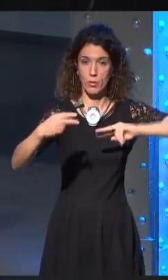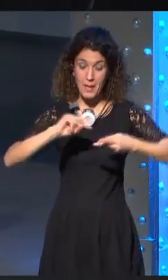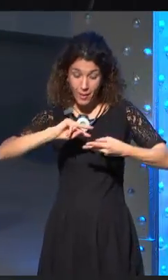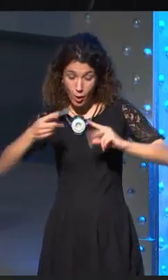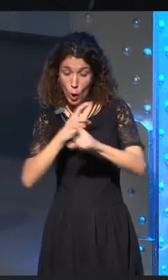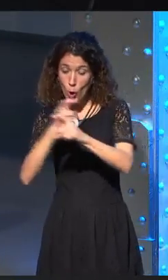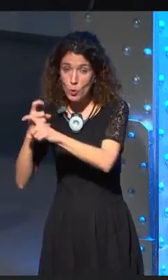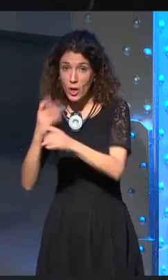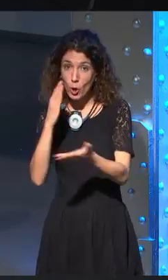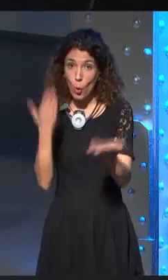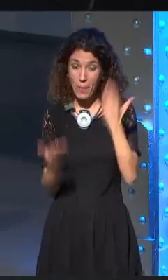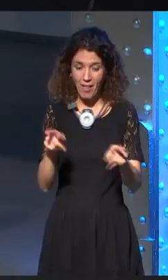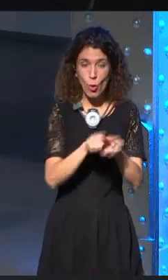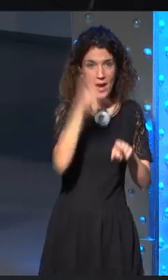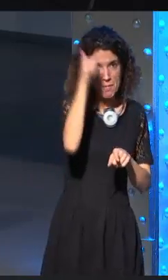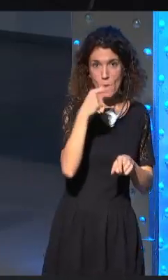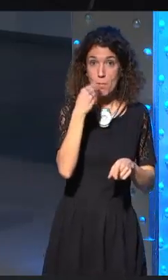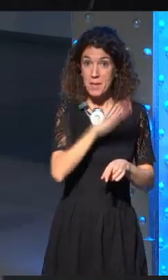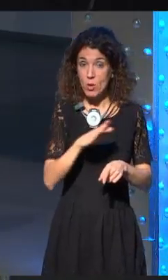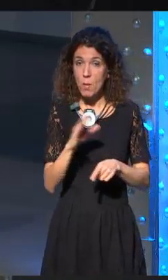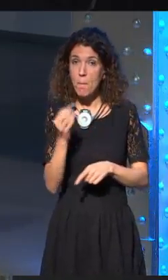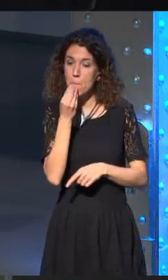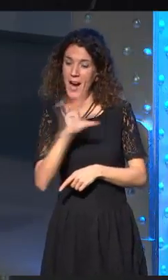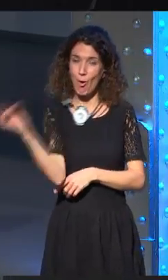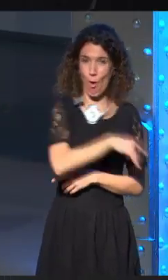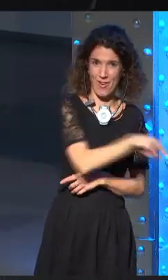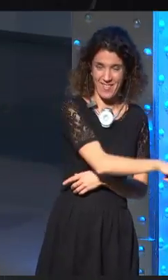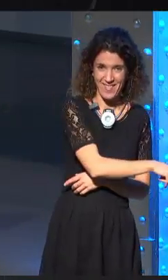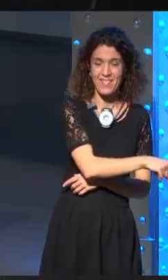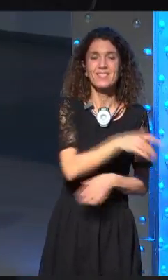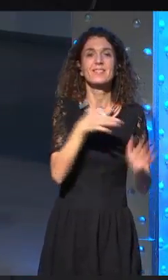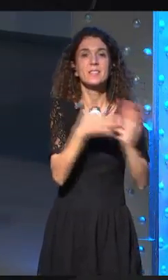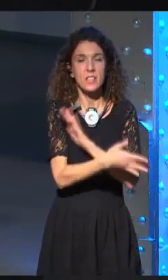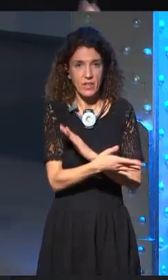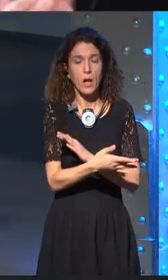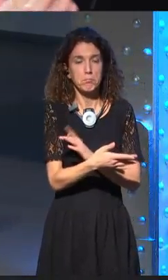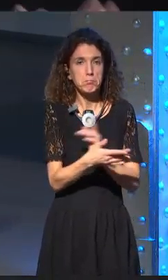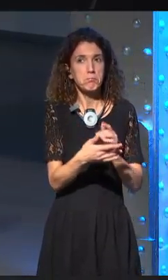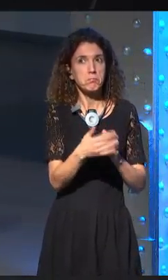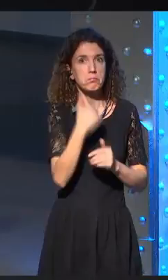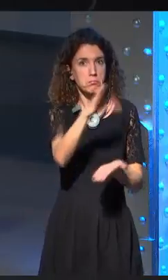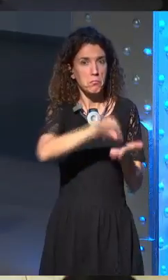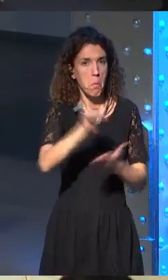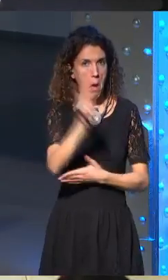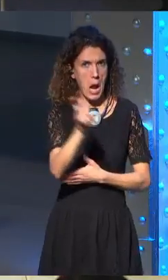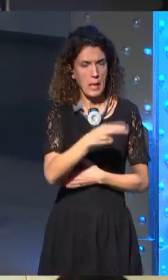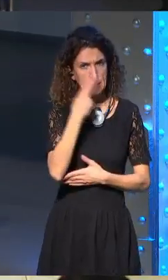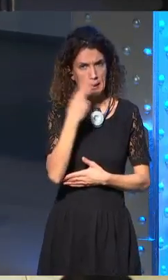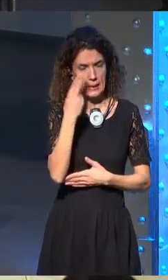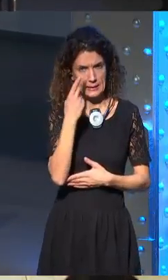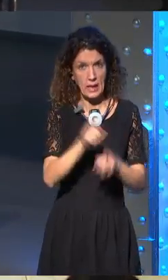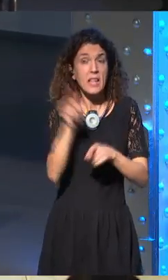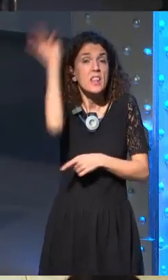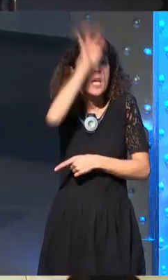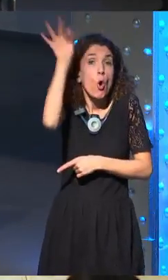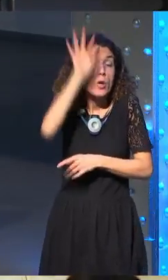So, it's one data point, but it's interesting science when you have a hypothesis that's one thing and what you learn